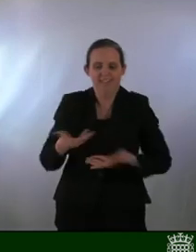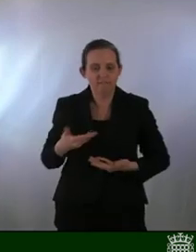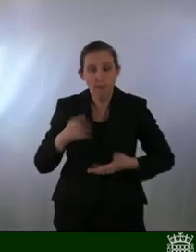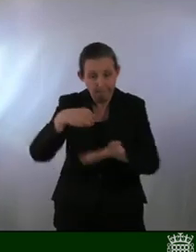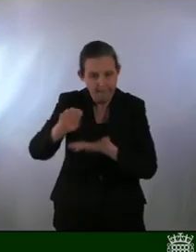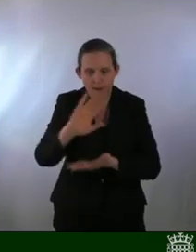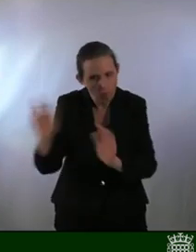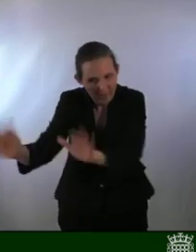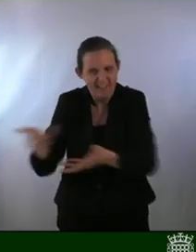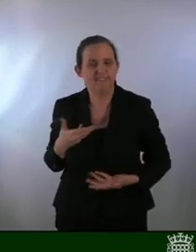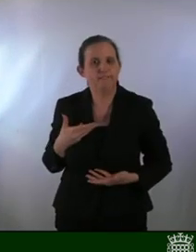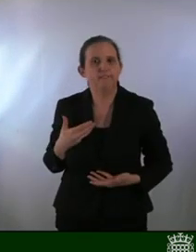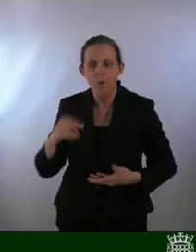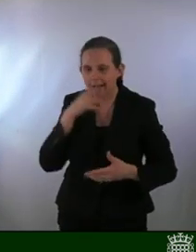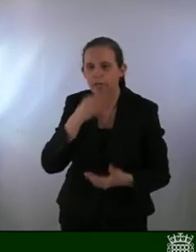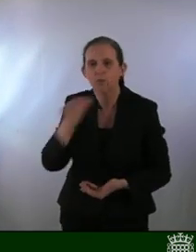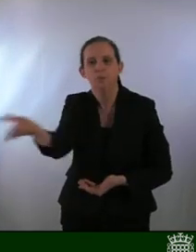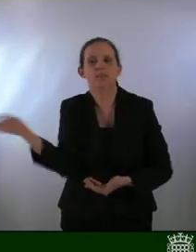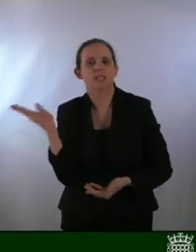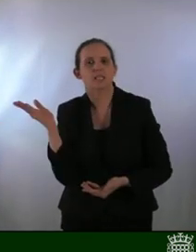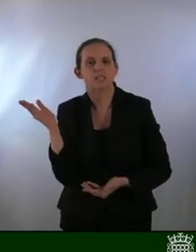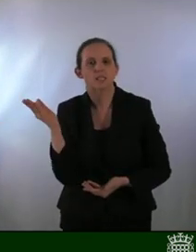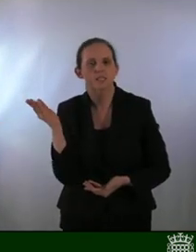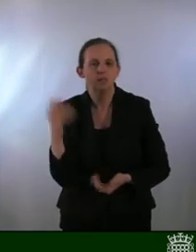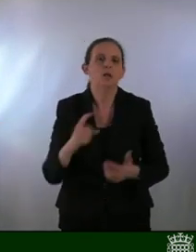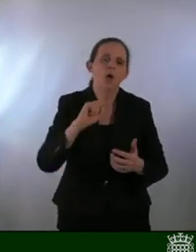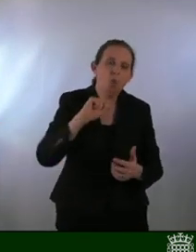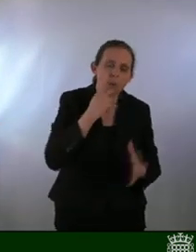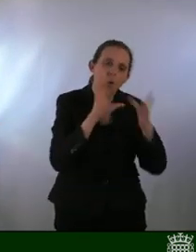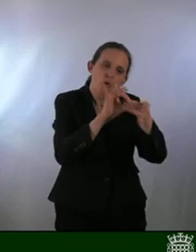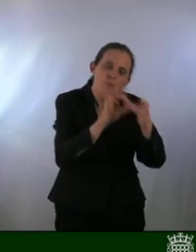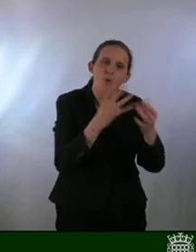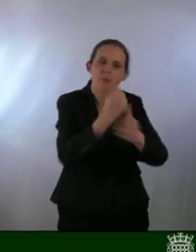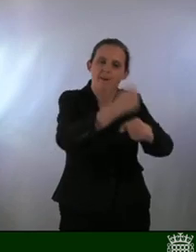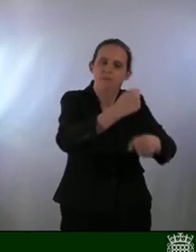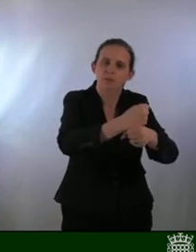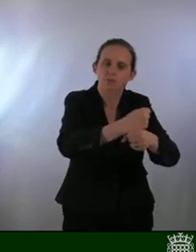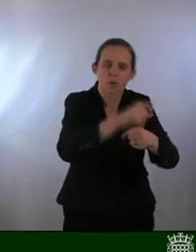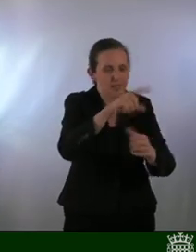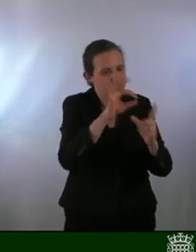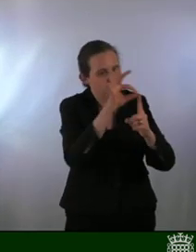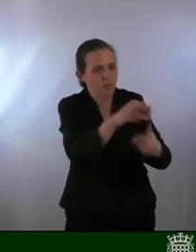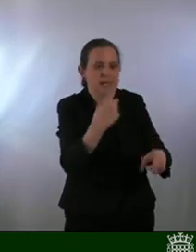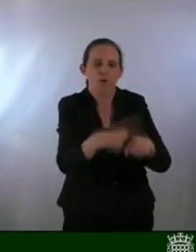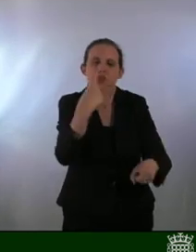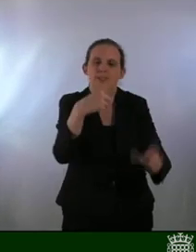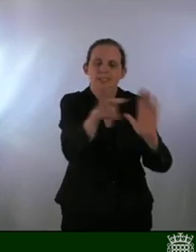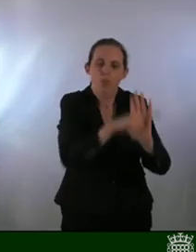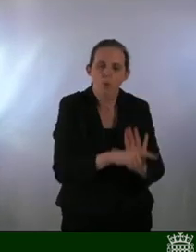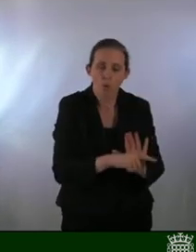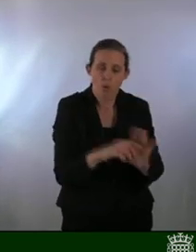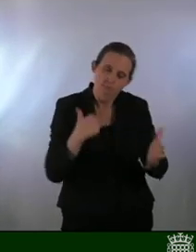we will cooperate with the government on the proposed emergency legislation, and I'm grateful for the discussions we have